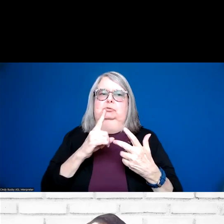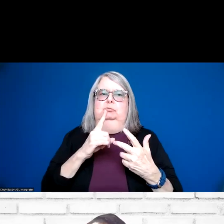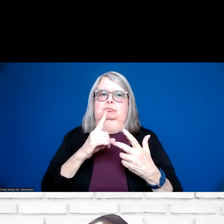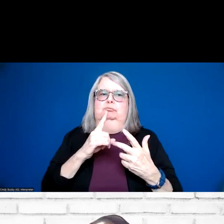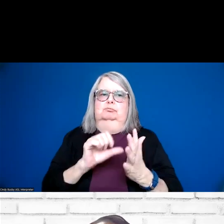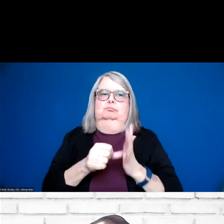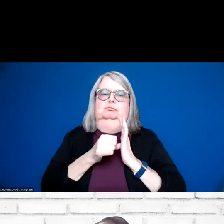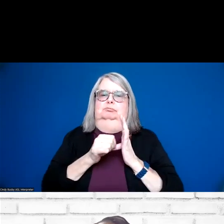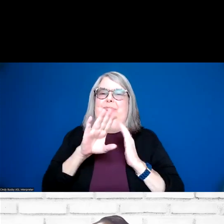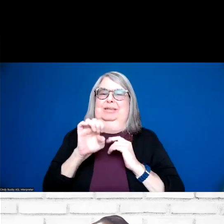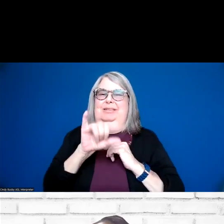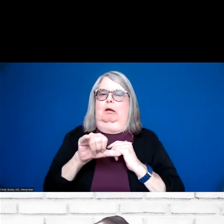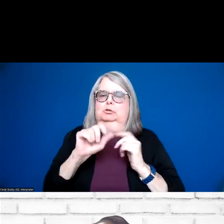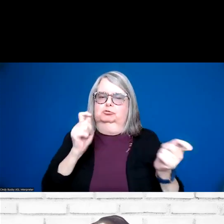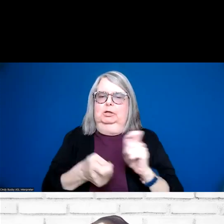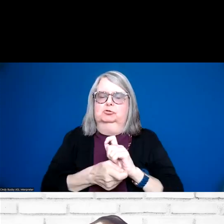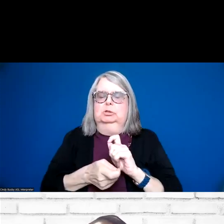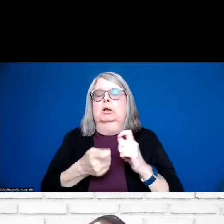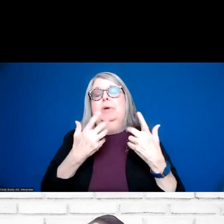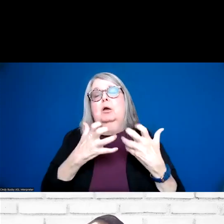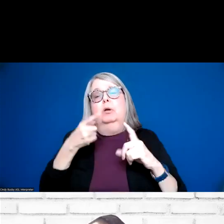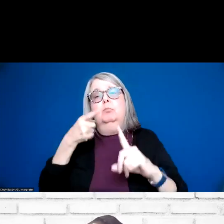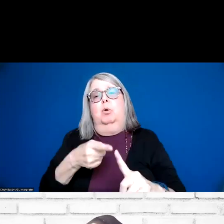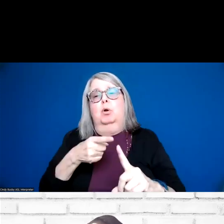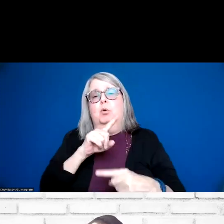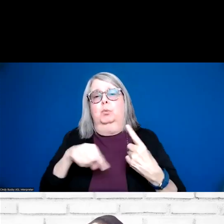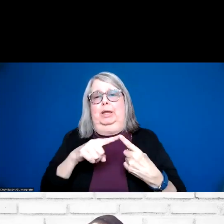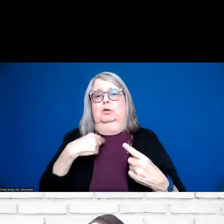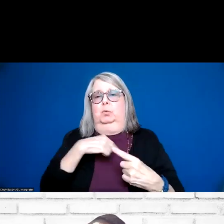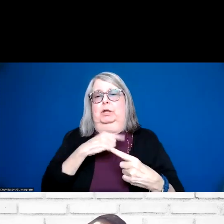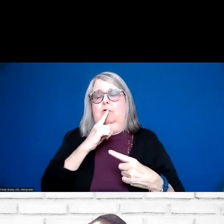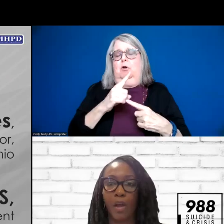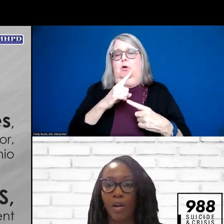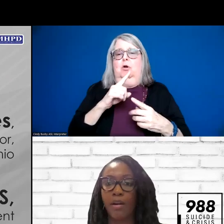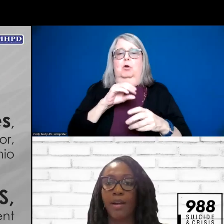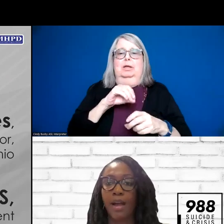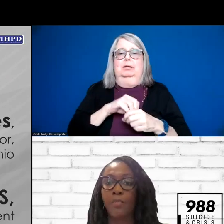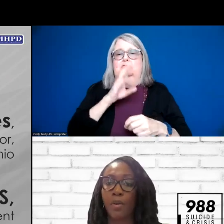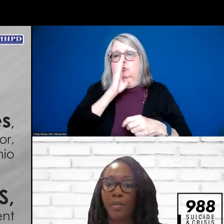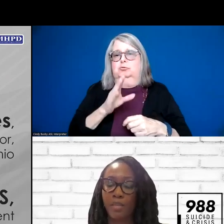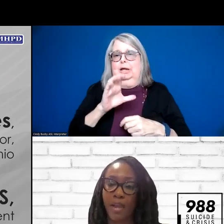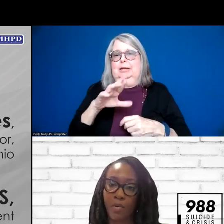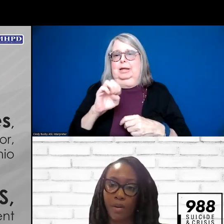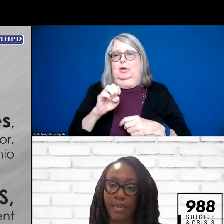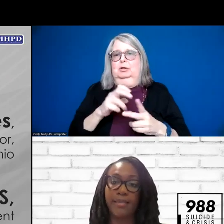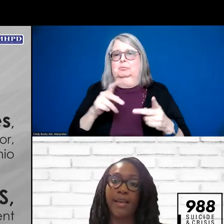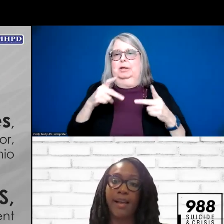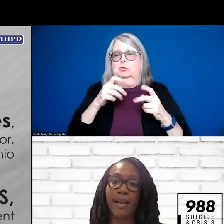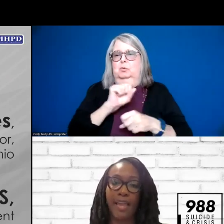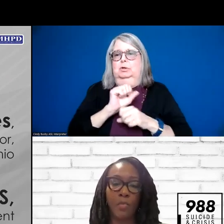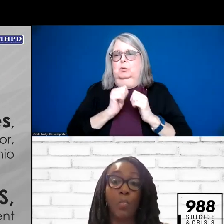of change. And I just want to make a point that, you know, when we are, those of us that are in the direct care space, when we are working with